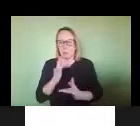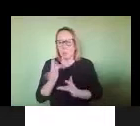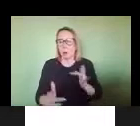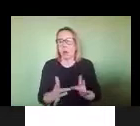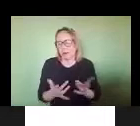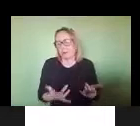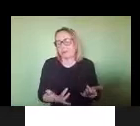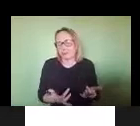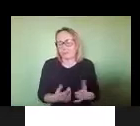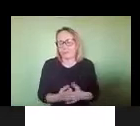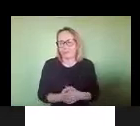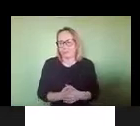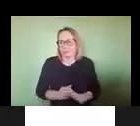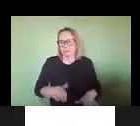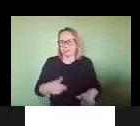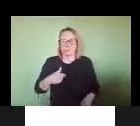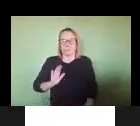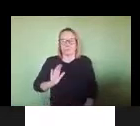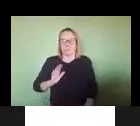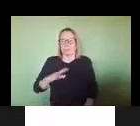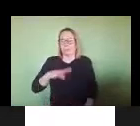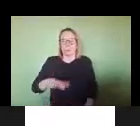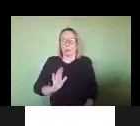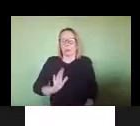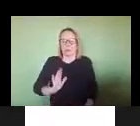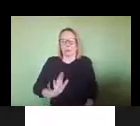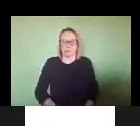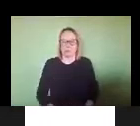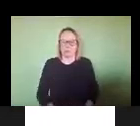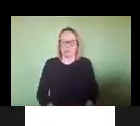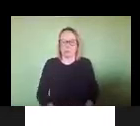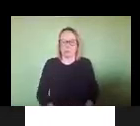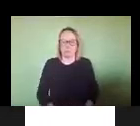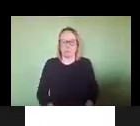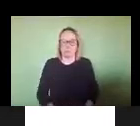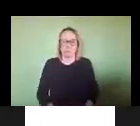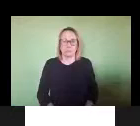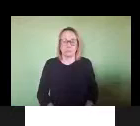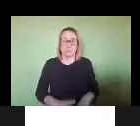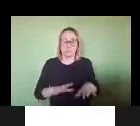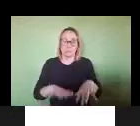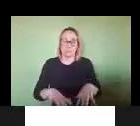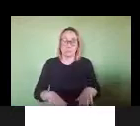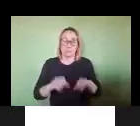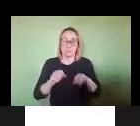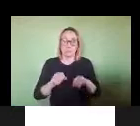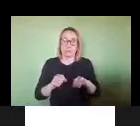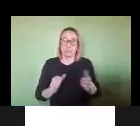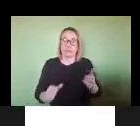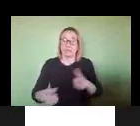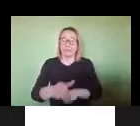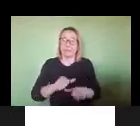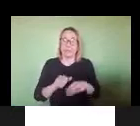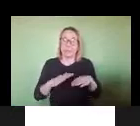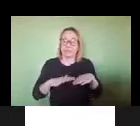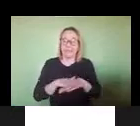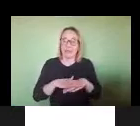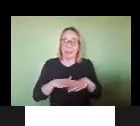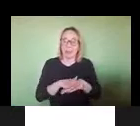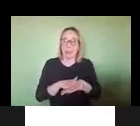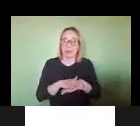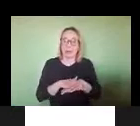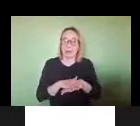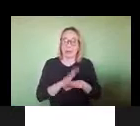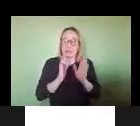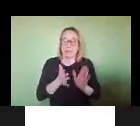And I didn't really want to use a computer again. But when I started with Neighbourhood Networks, obviously, that's what they done,